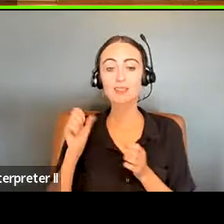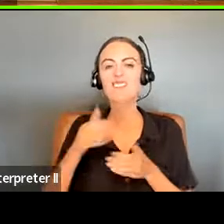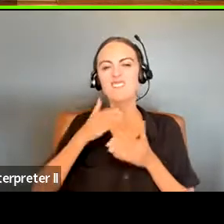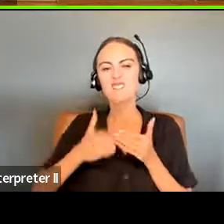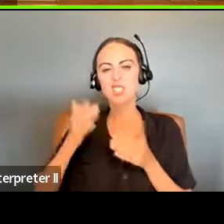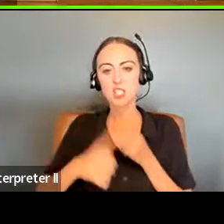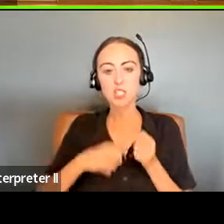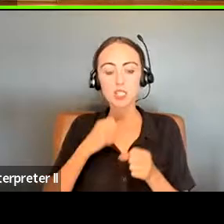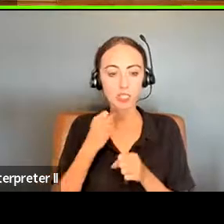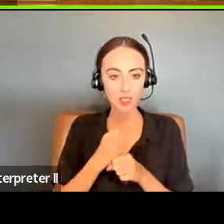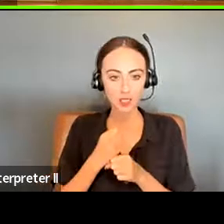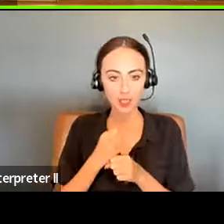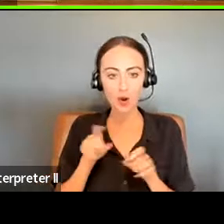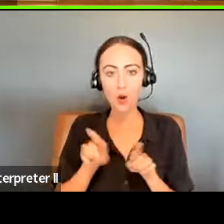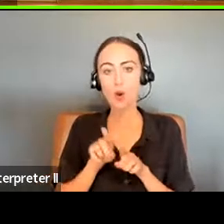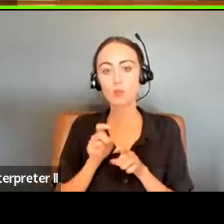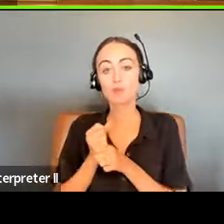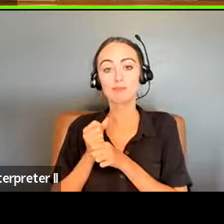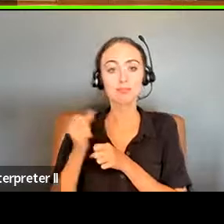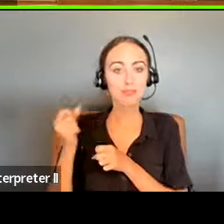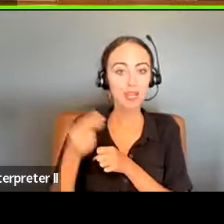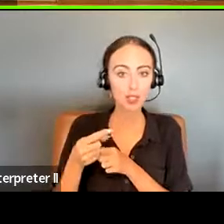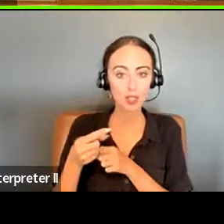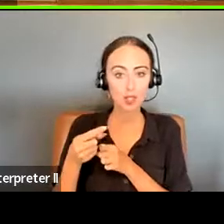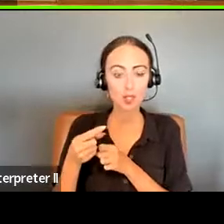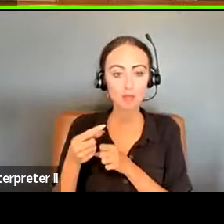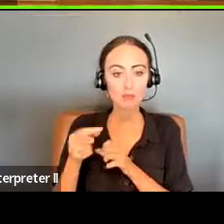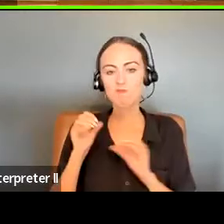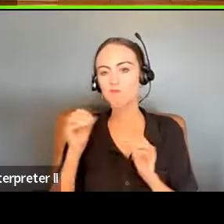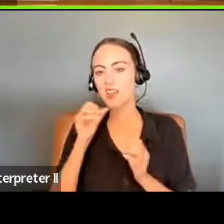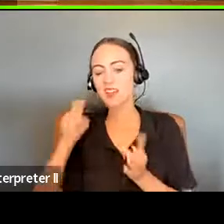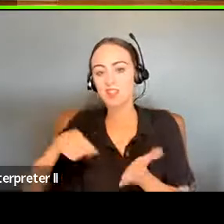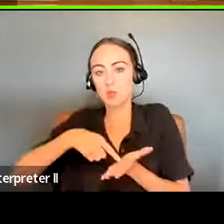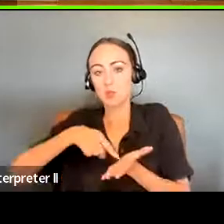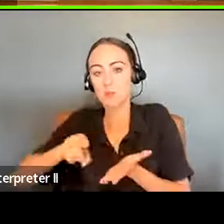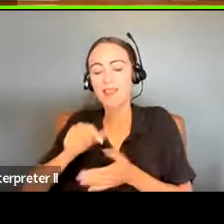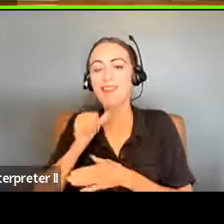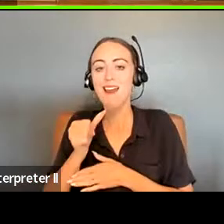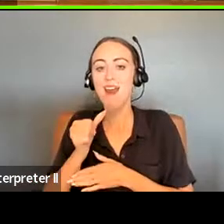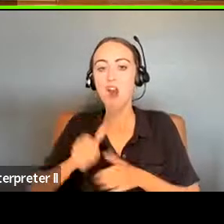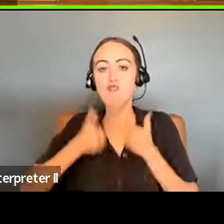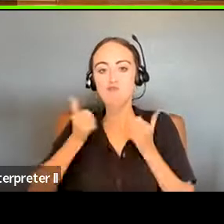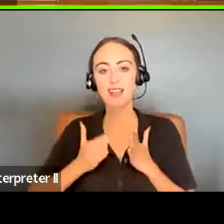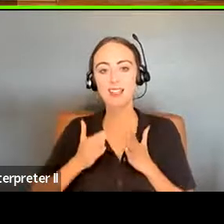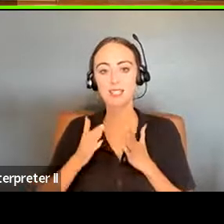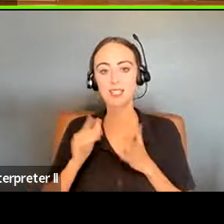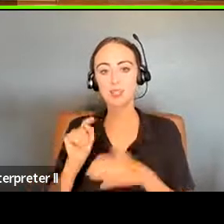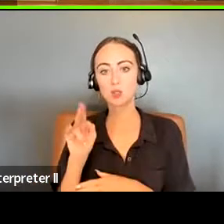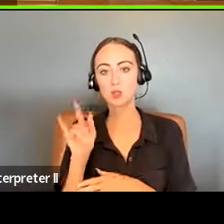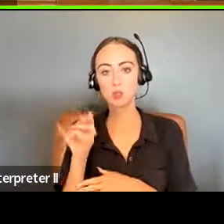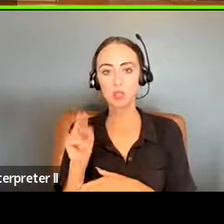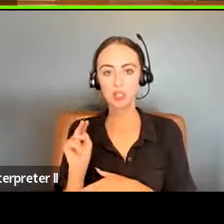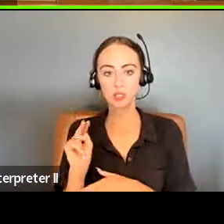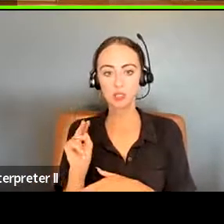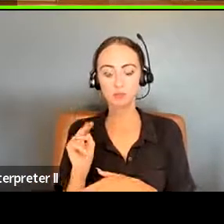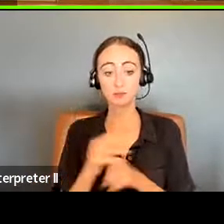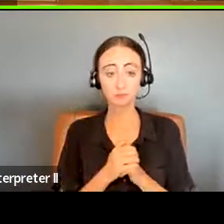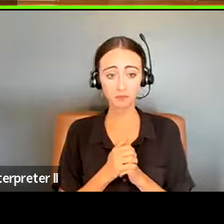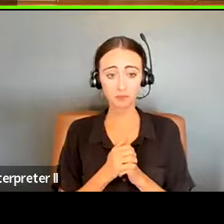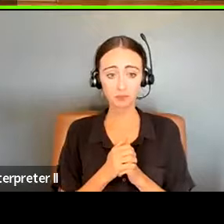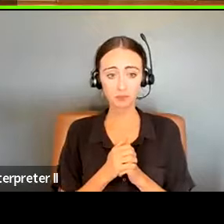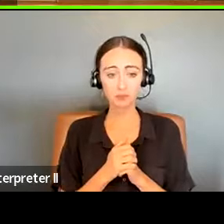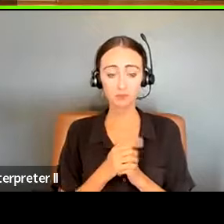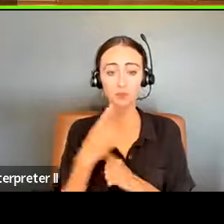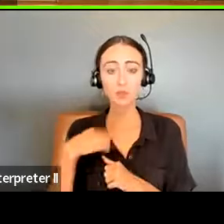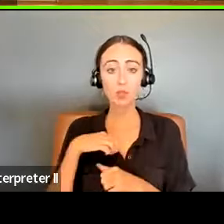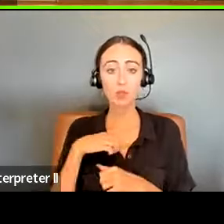year as well as the following year without having to pay non-resident tuition. The council has